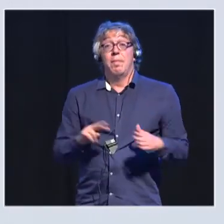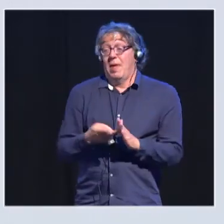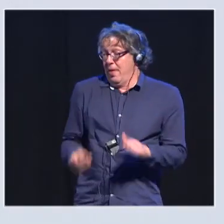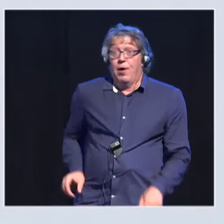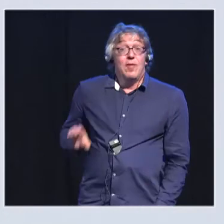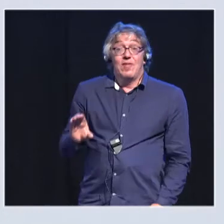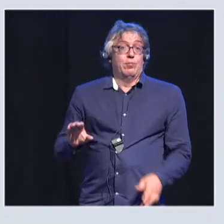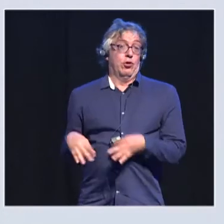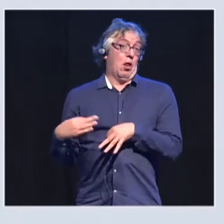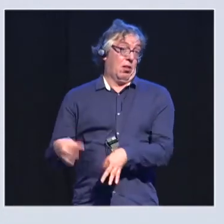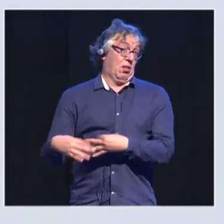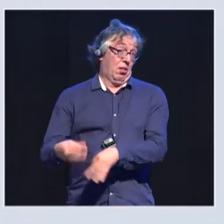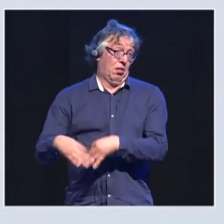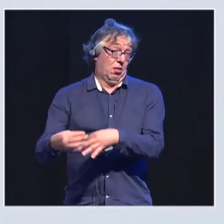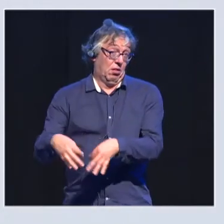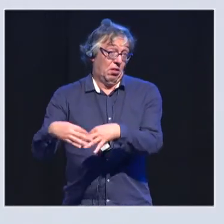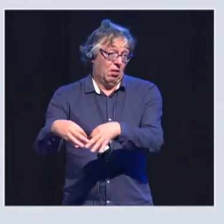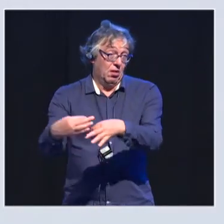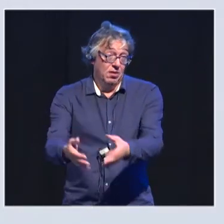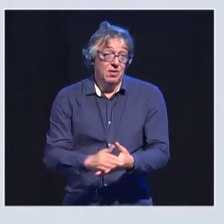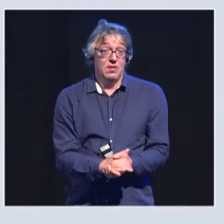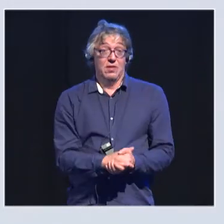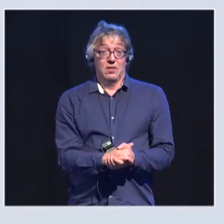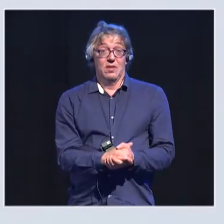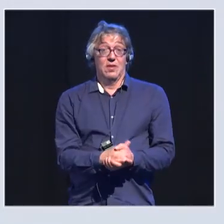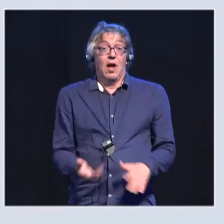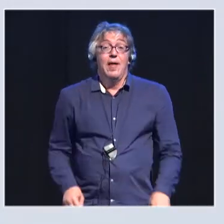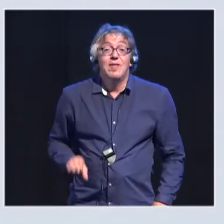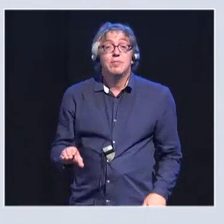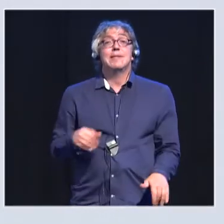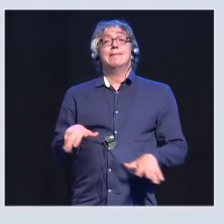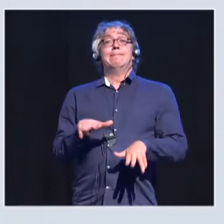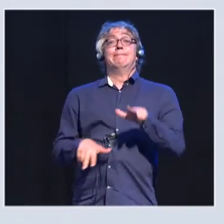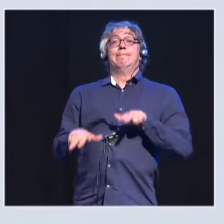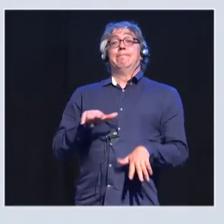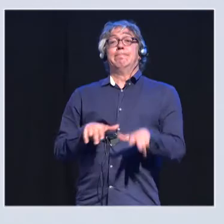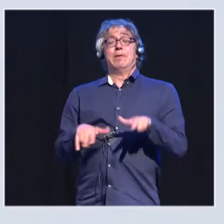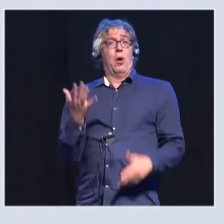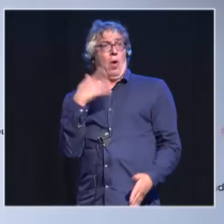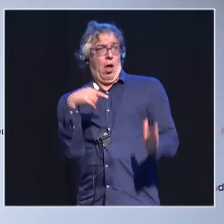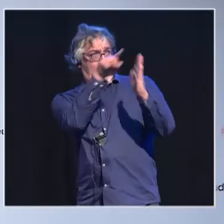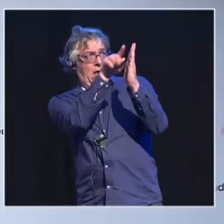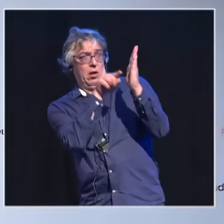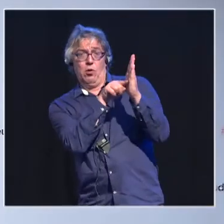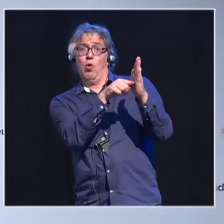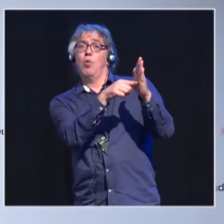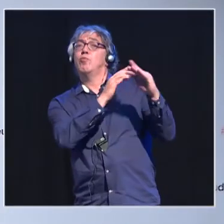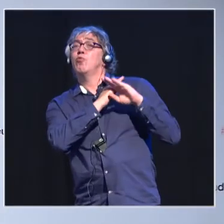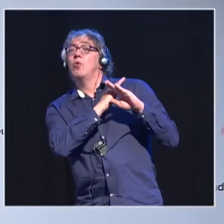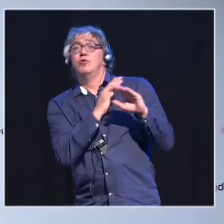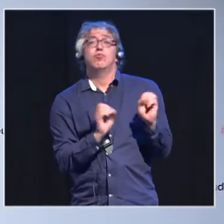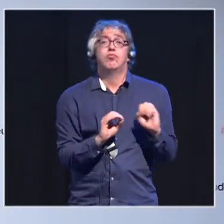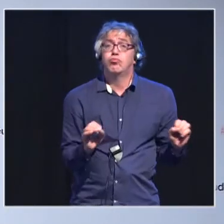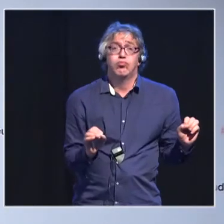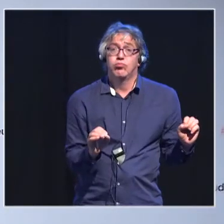having being double-minded in terms of investment because there's no regulatory policy to promote these